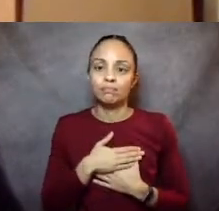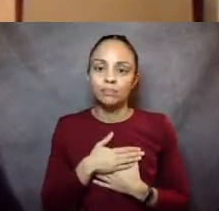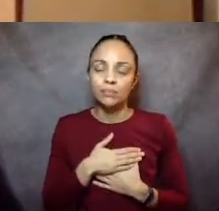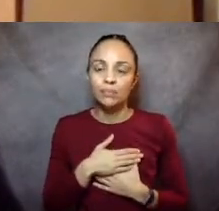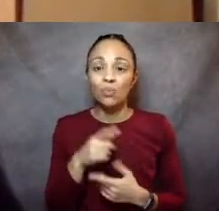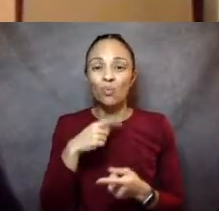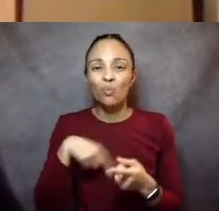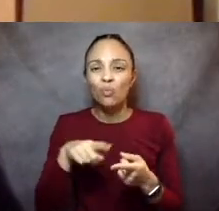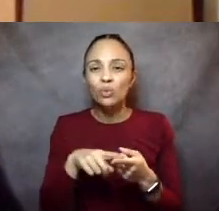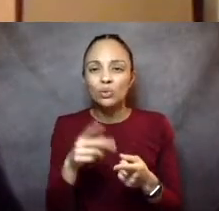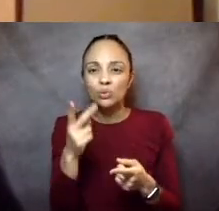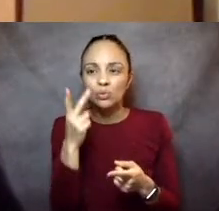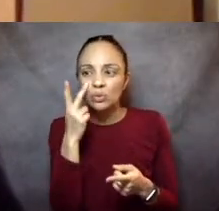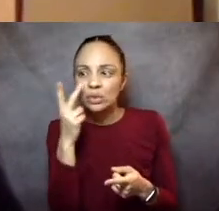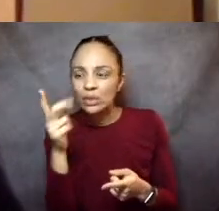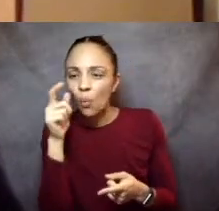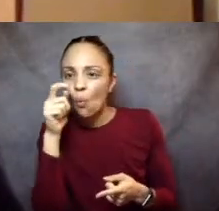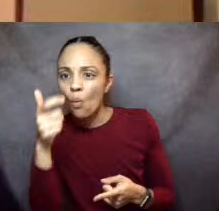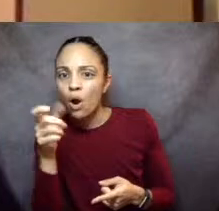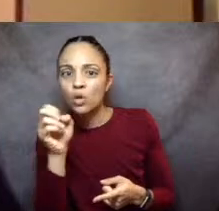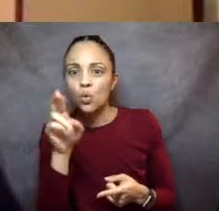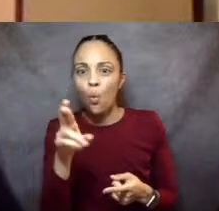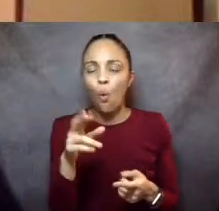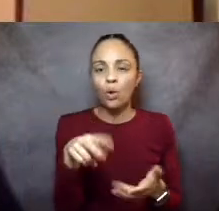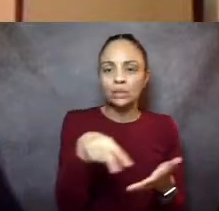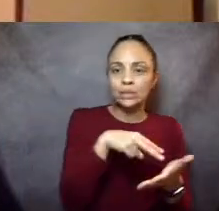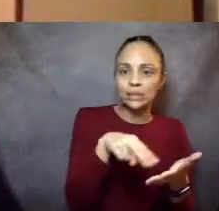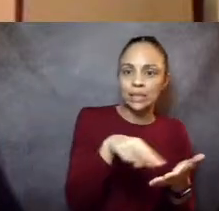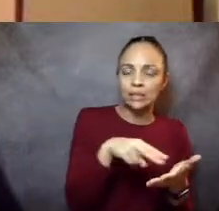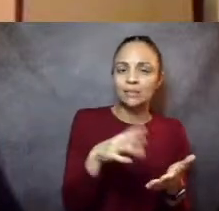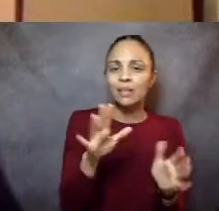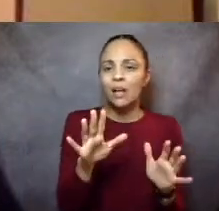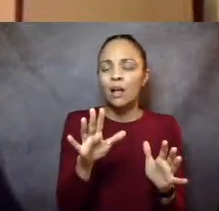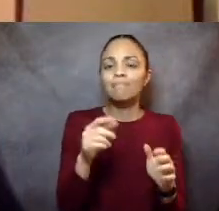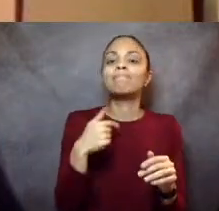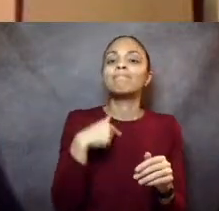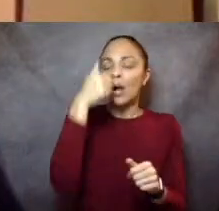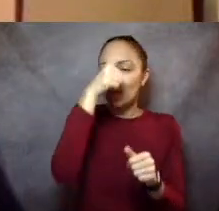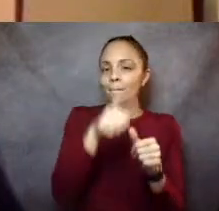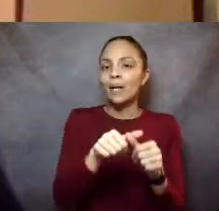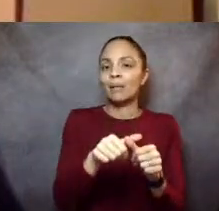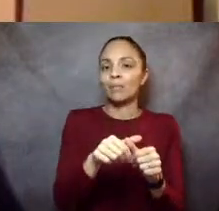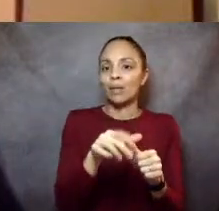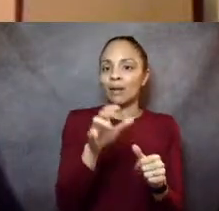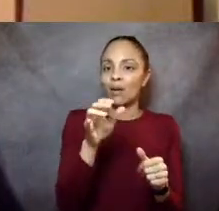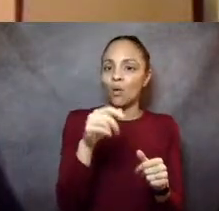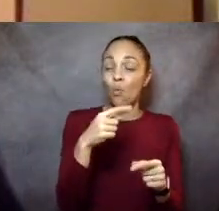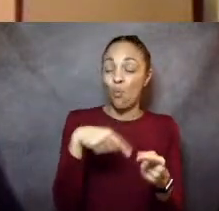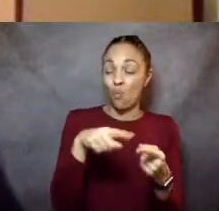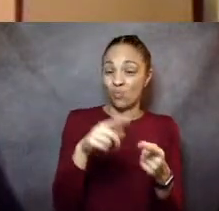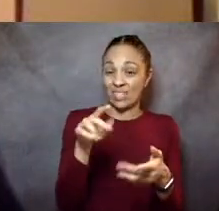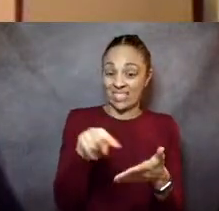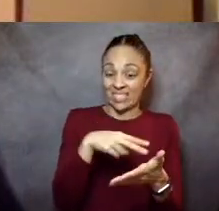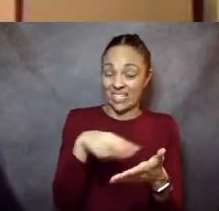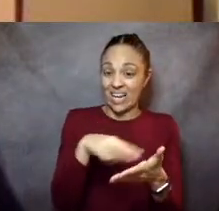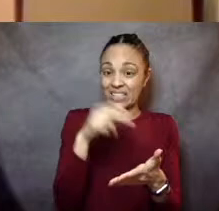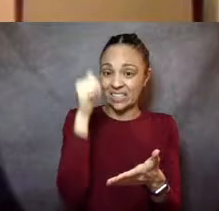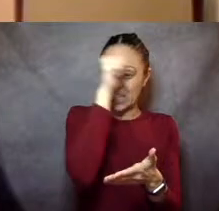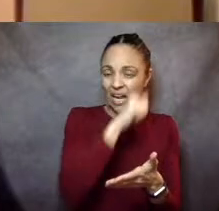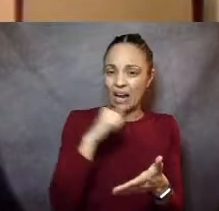doing it, I remember in Africa, I used to think, isn't it amazing how we can go from country to